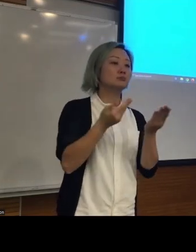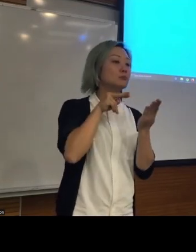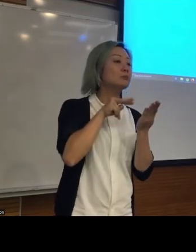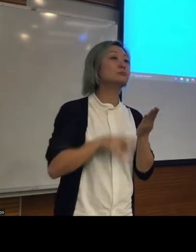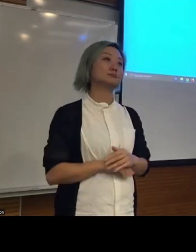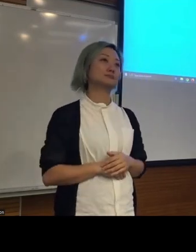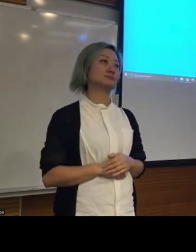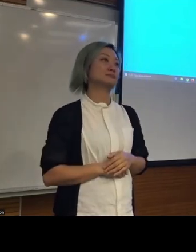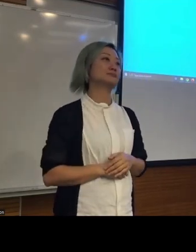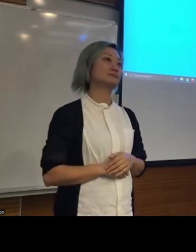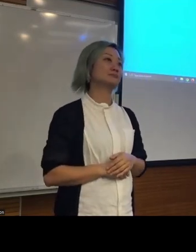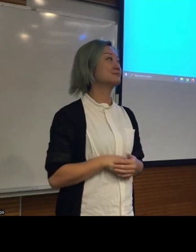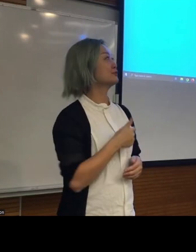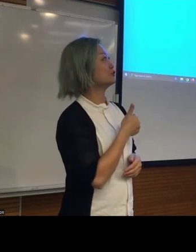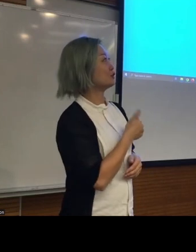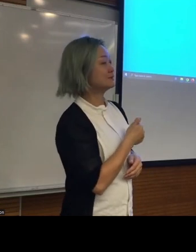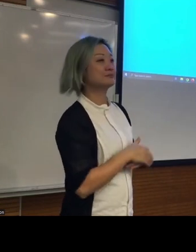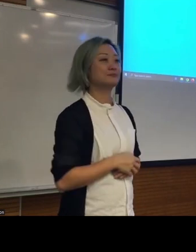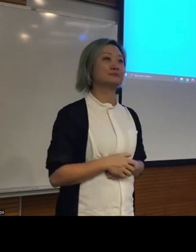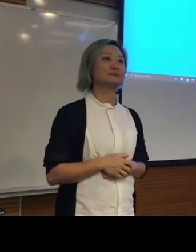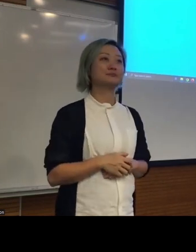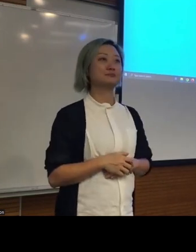that. Thank you.